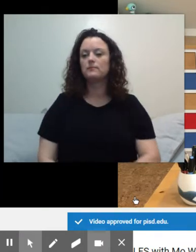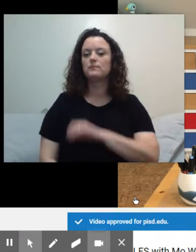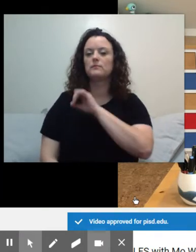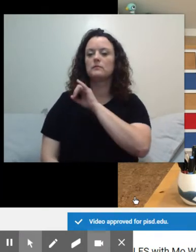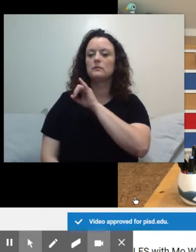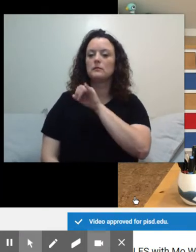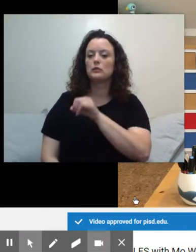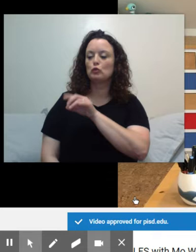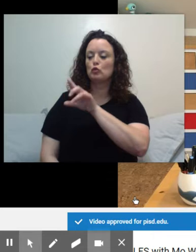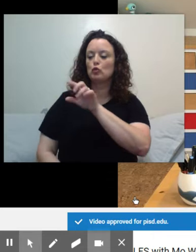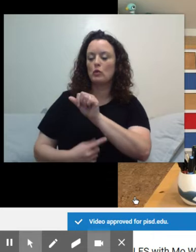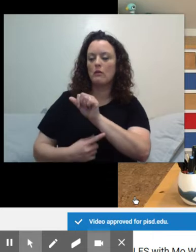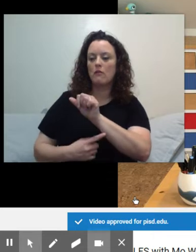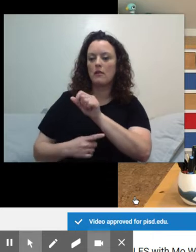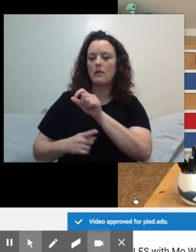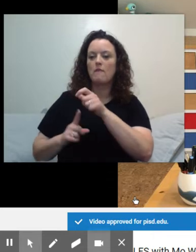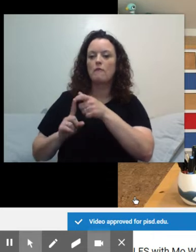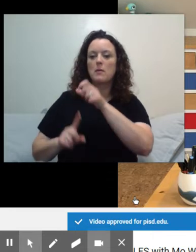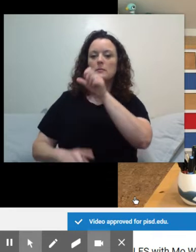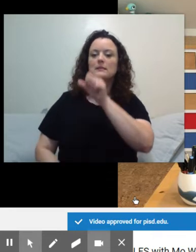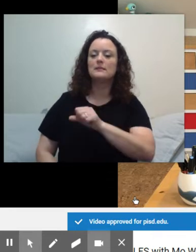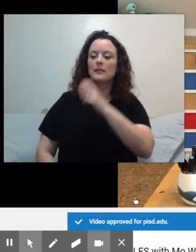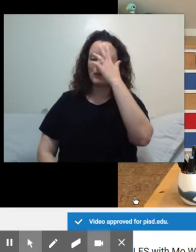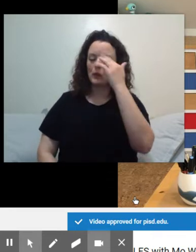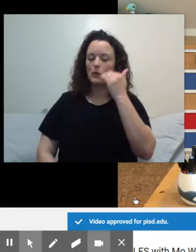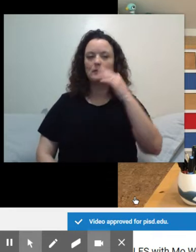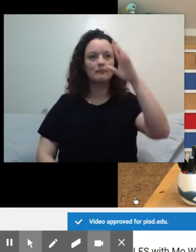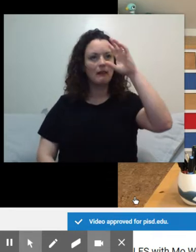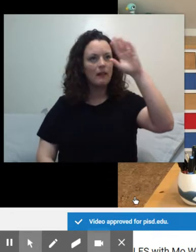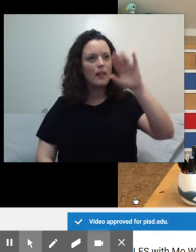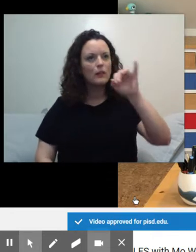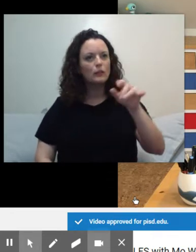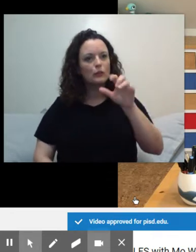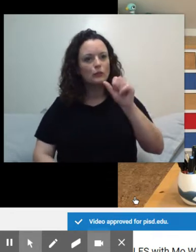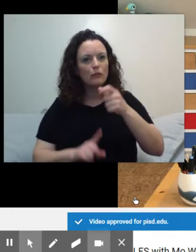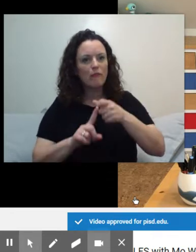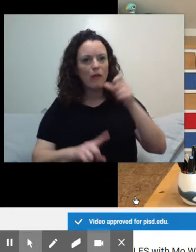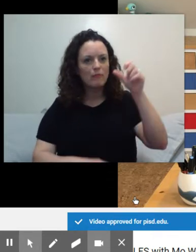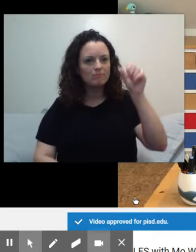Julia from South Korea. Hello, Julia from South Korea.